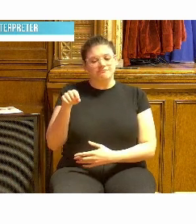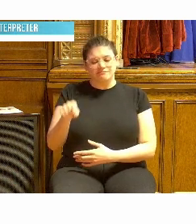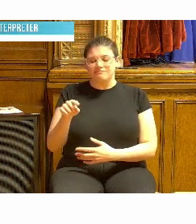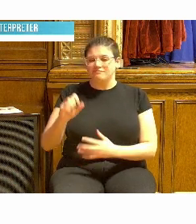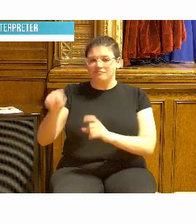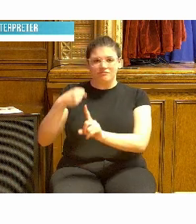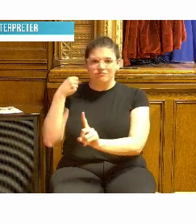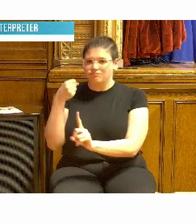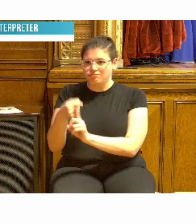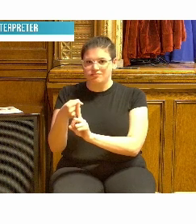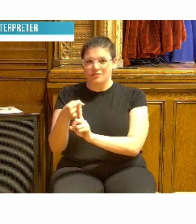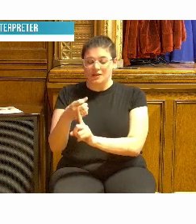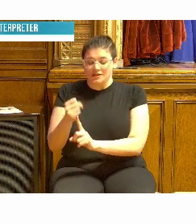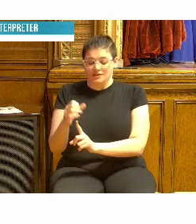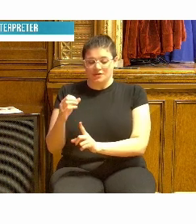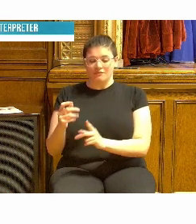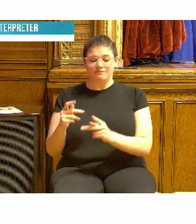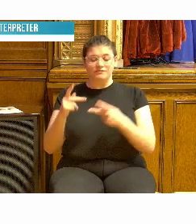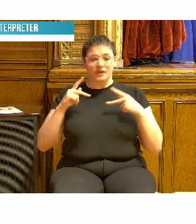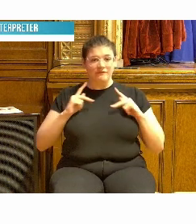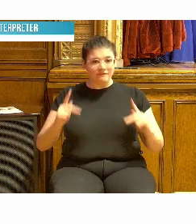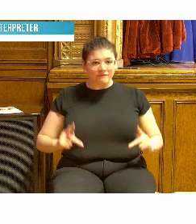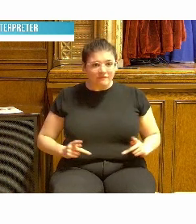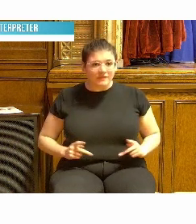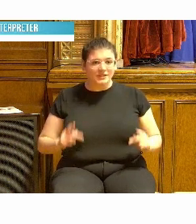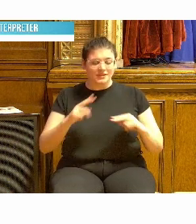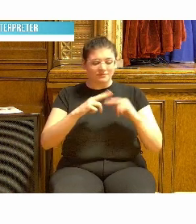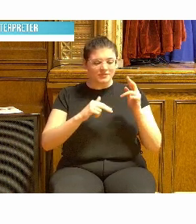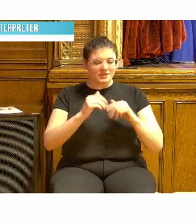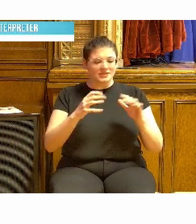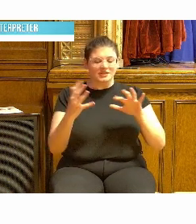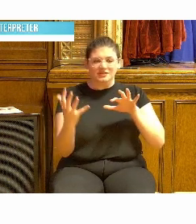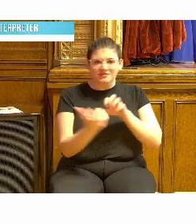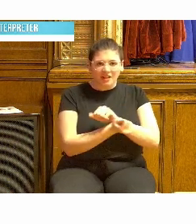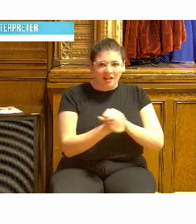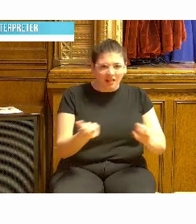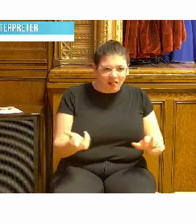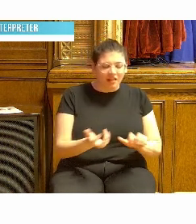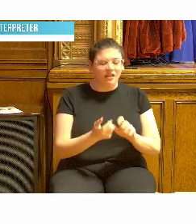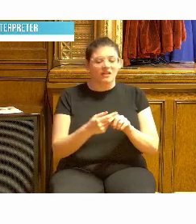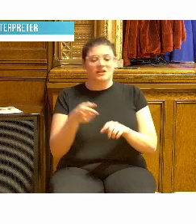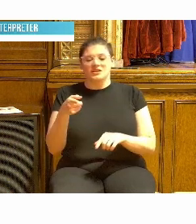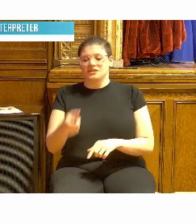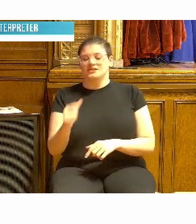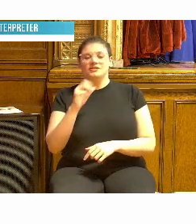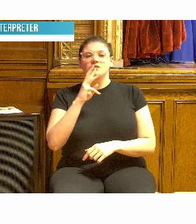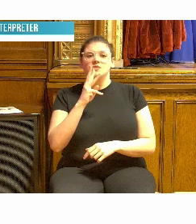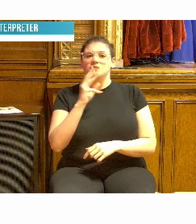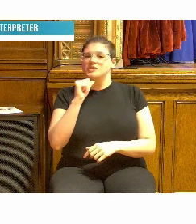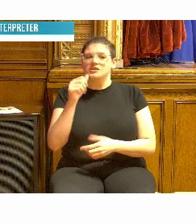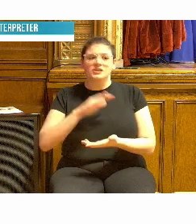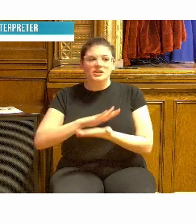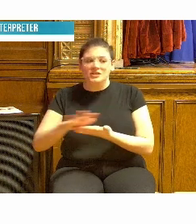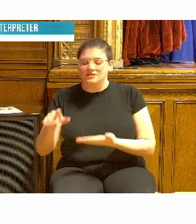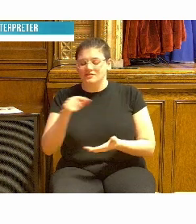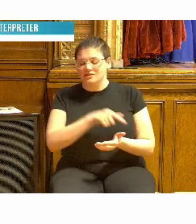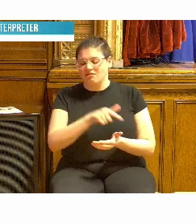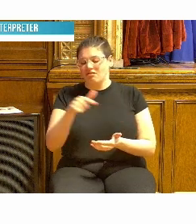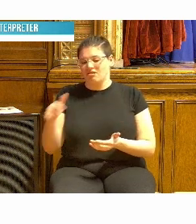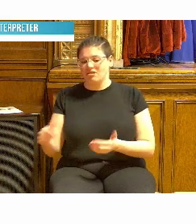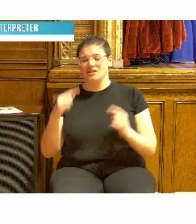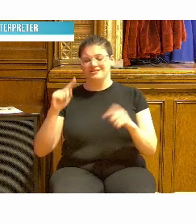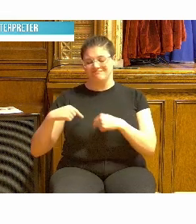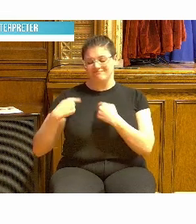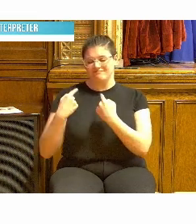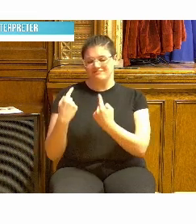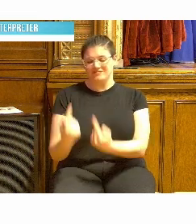lack of running water and city services, overcrowding, and unsafe living conditions. As early as the late 1930s, pioneering black